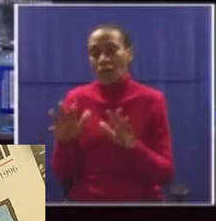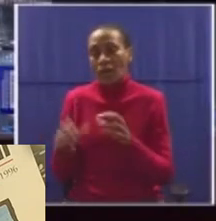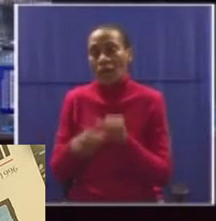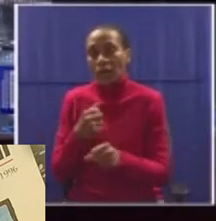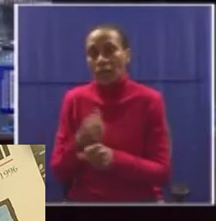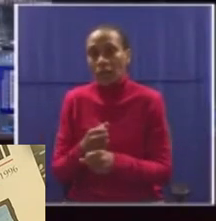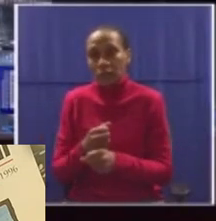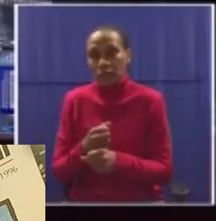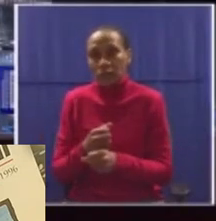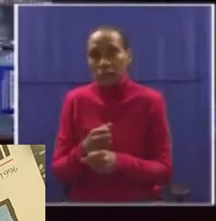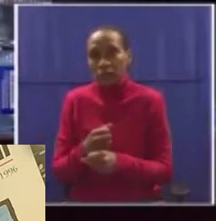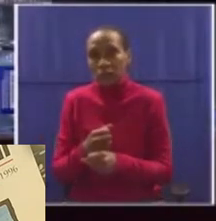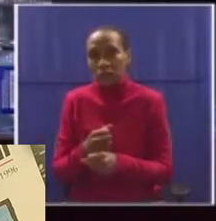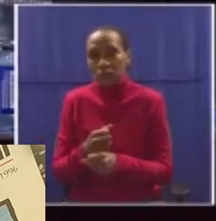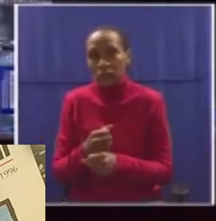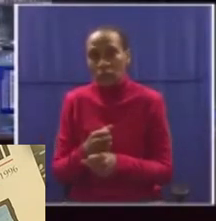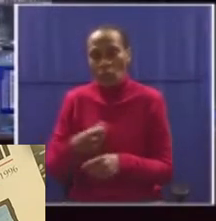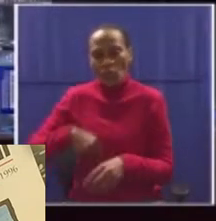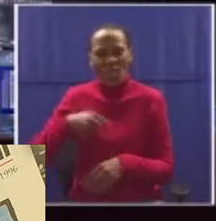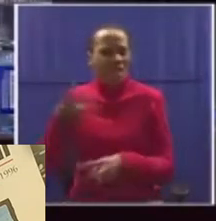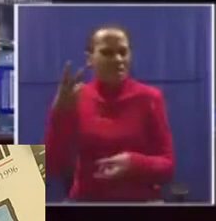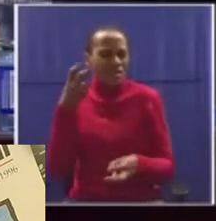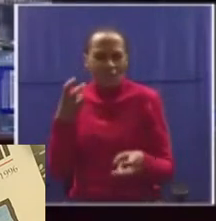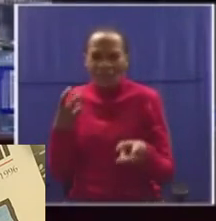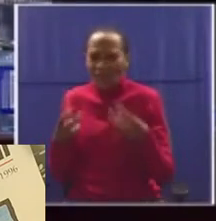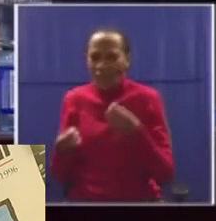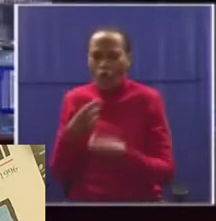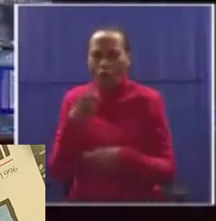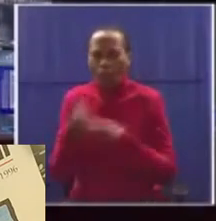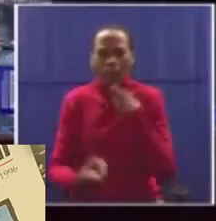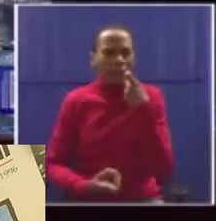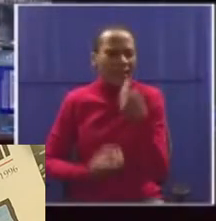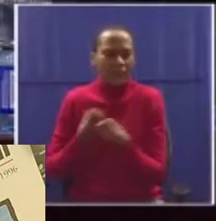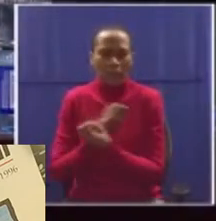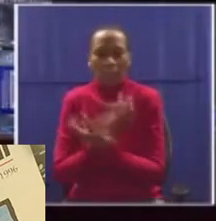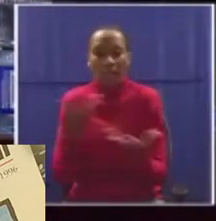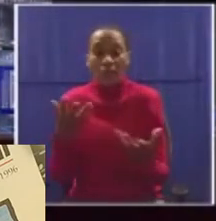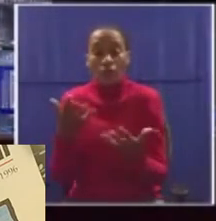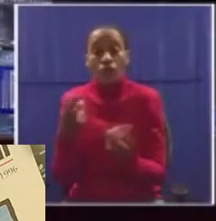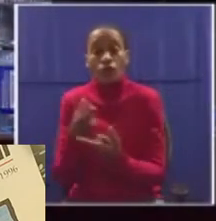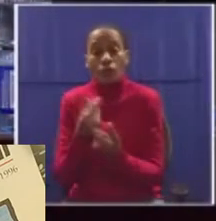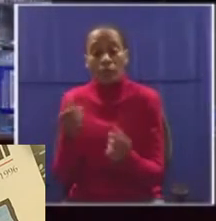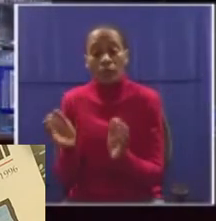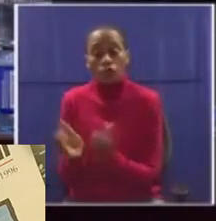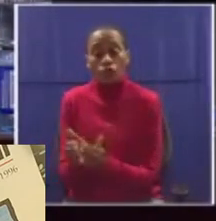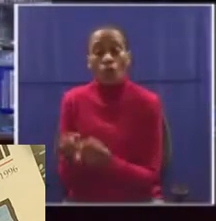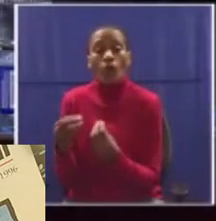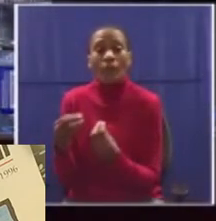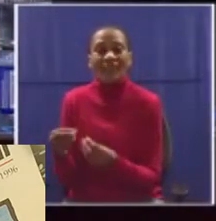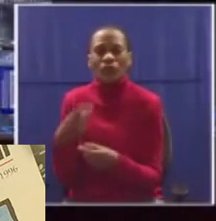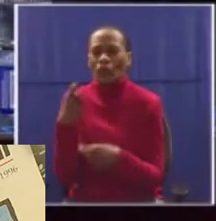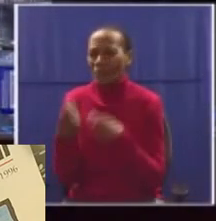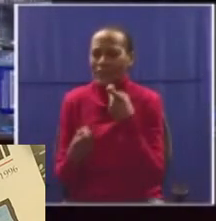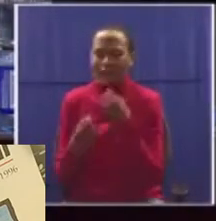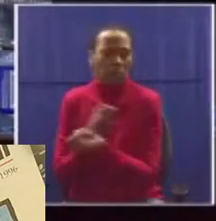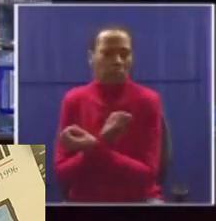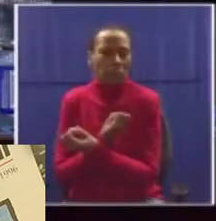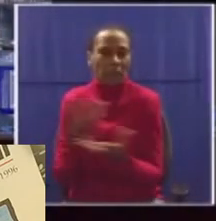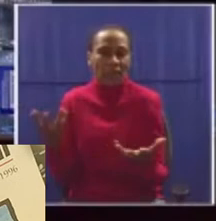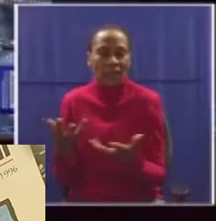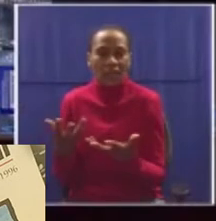we are we are flooded with complaints from small businesses owners who have no way else to tell